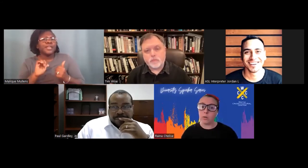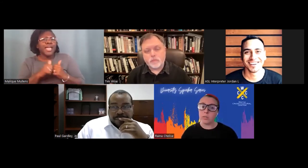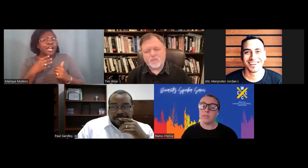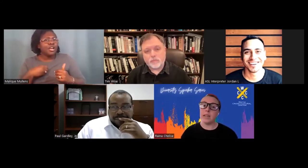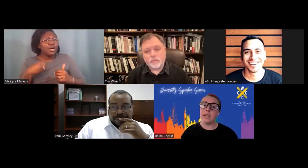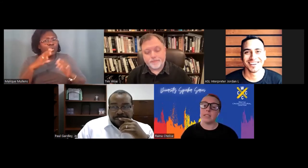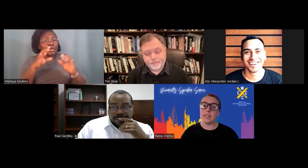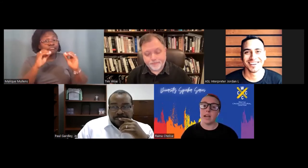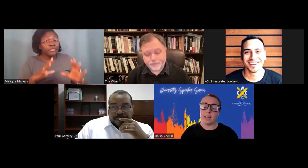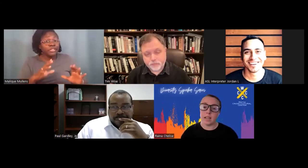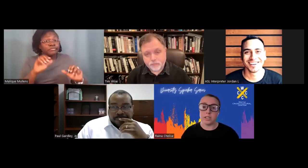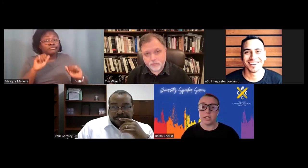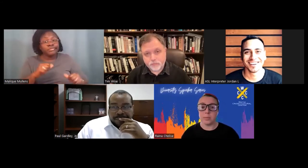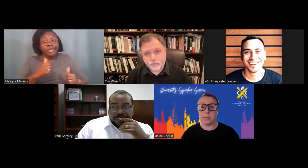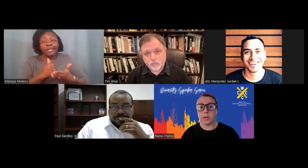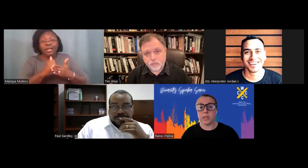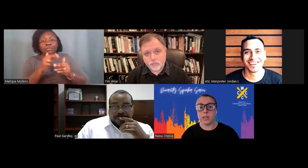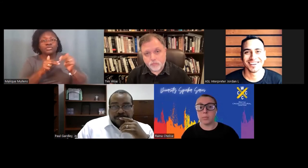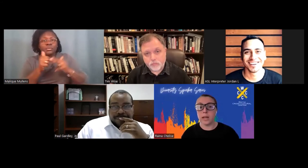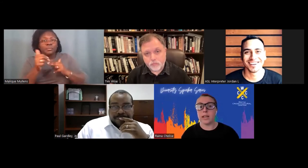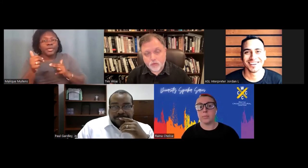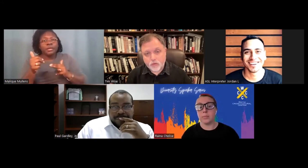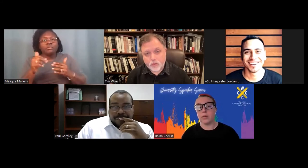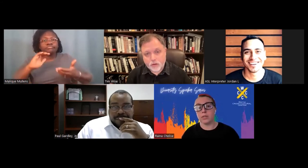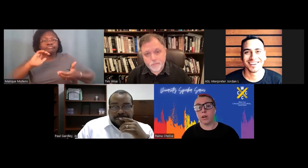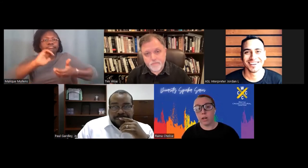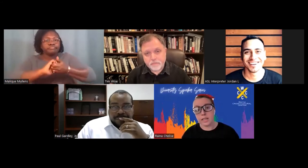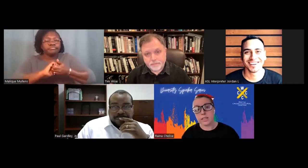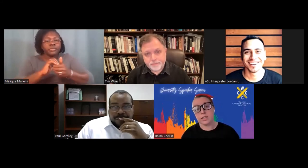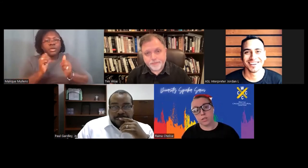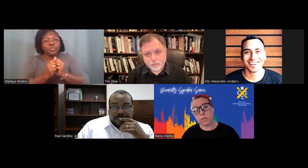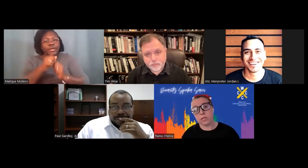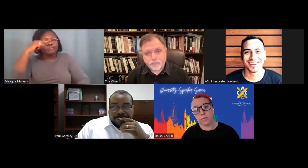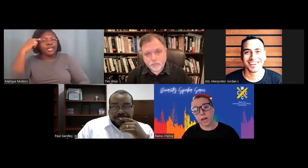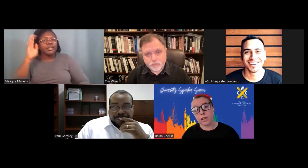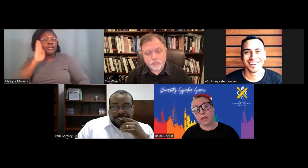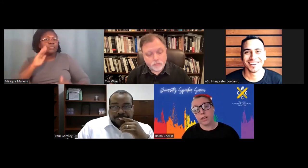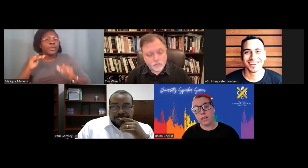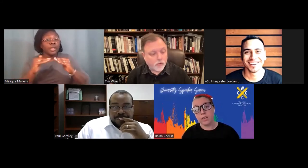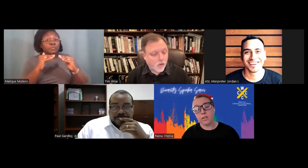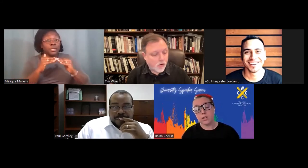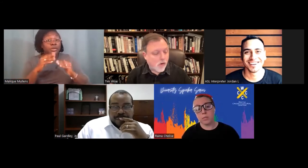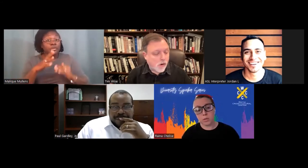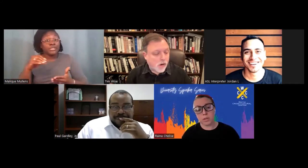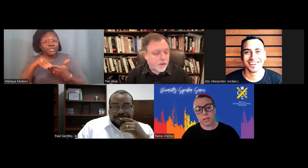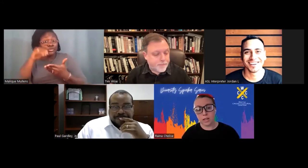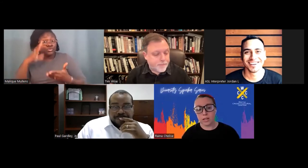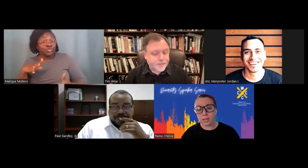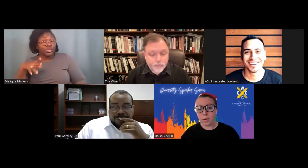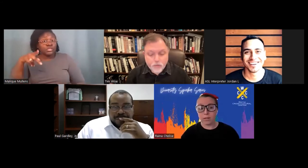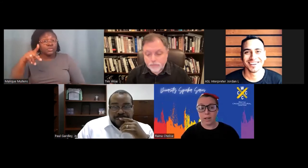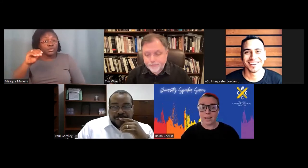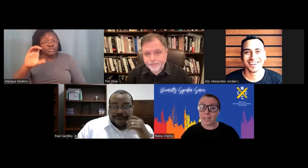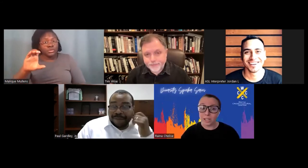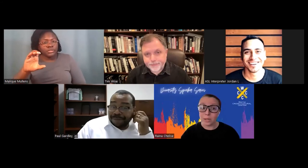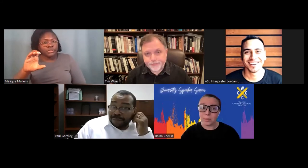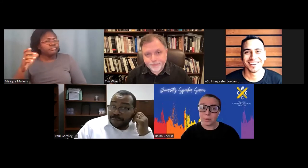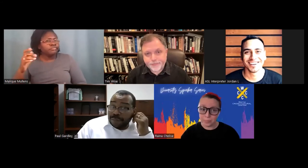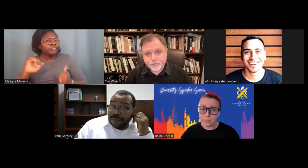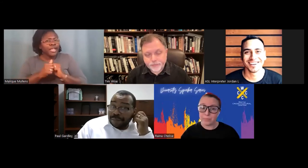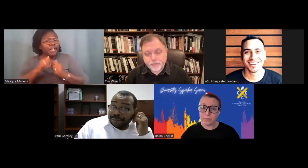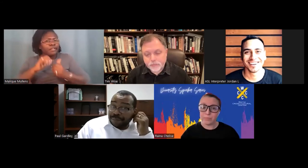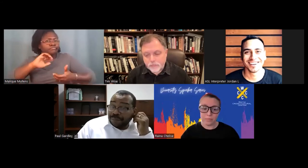can cultivate allyship with their Black and Brown colleagues and students of color. So I'm just really curious about